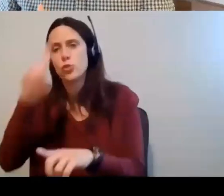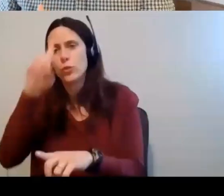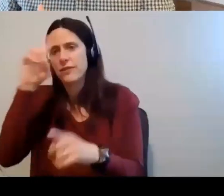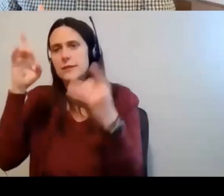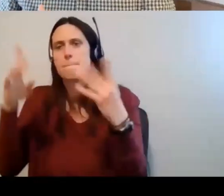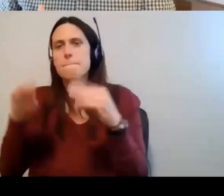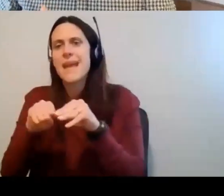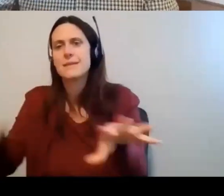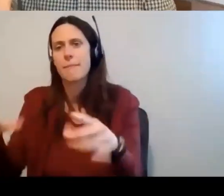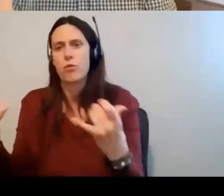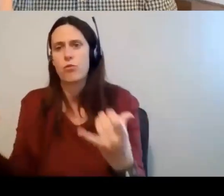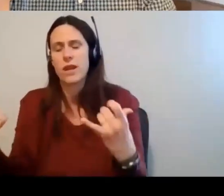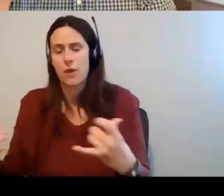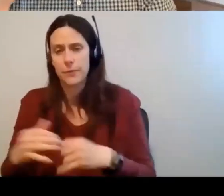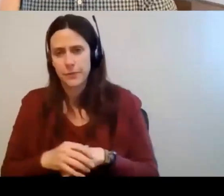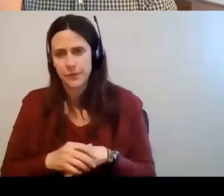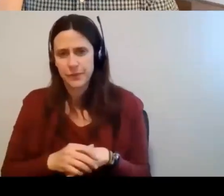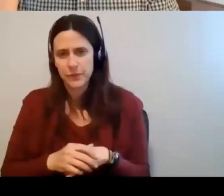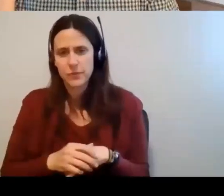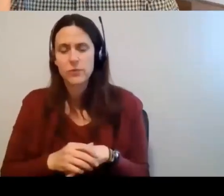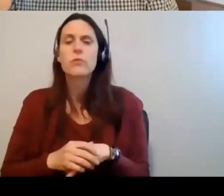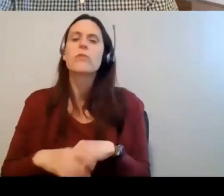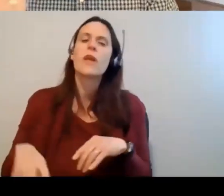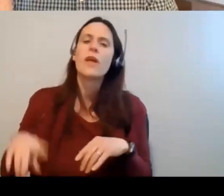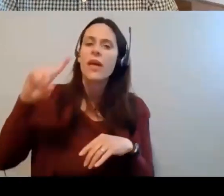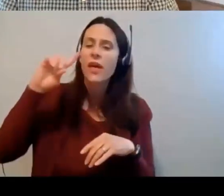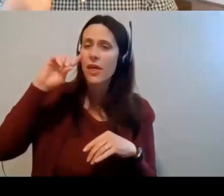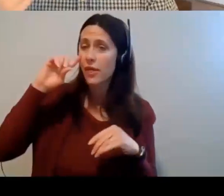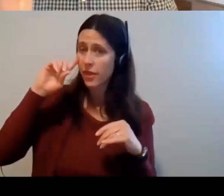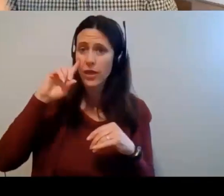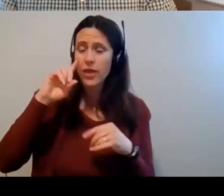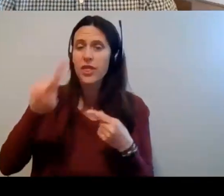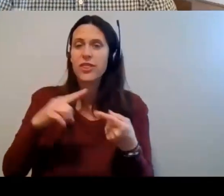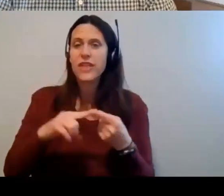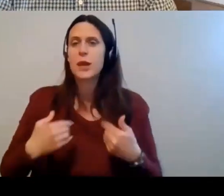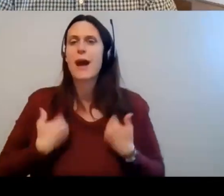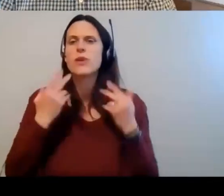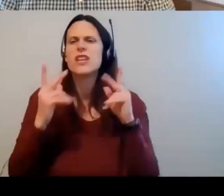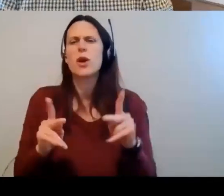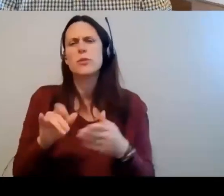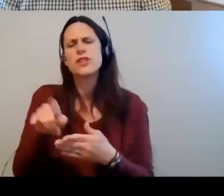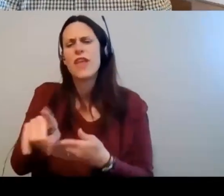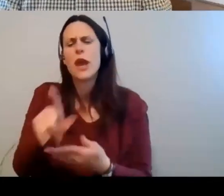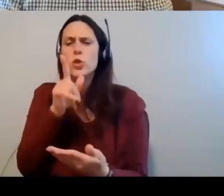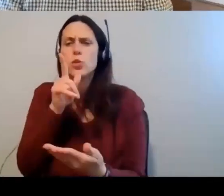now. I want you to think about a young person who you've been supporting.